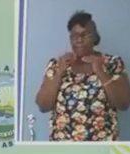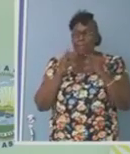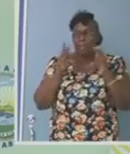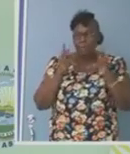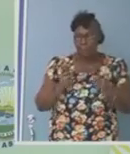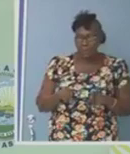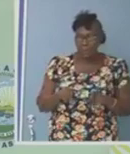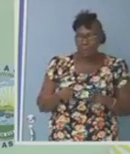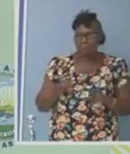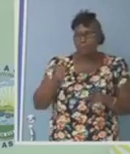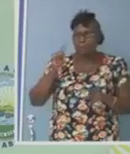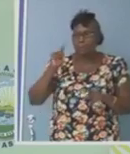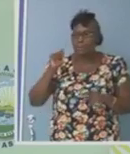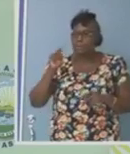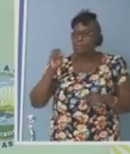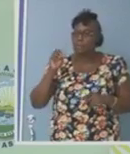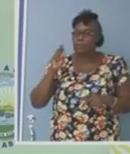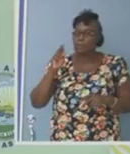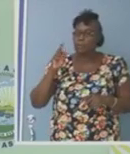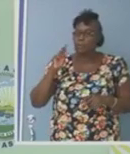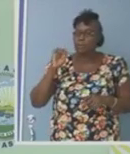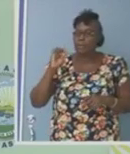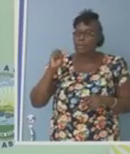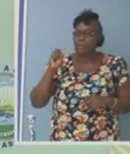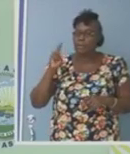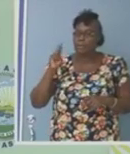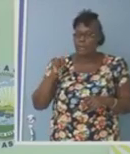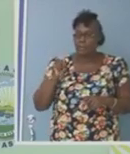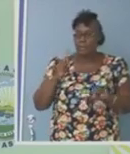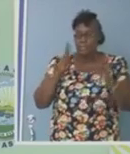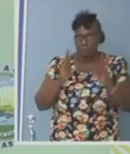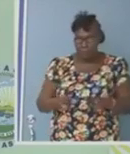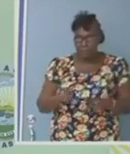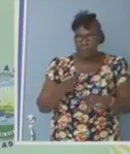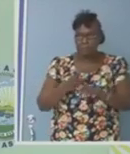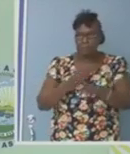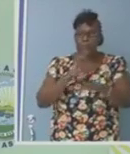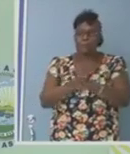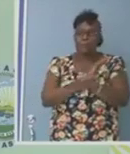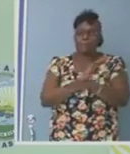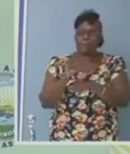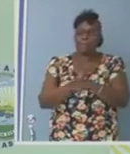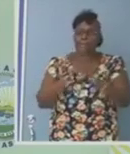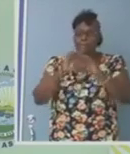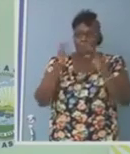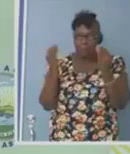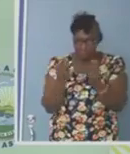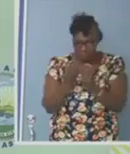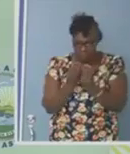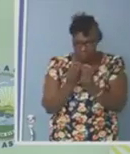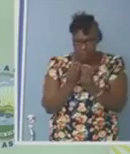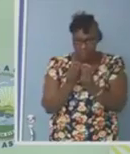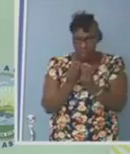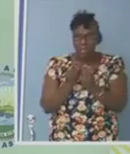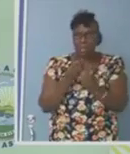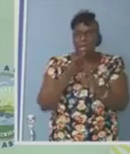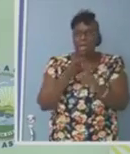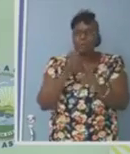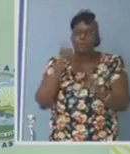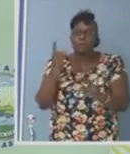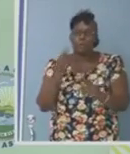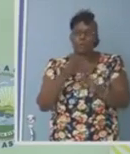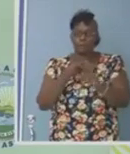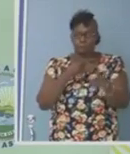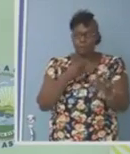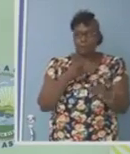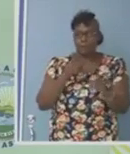Tourism and Culture, one from the business community, and the other from the Division of Community Development